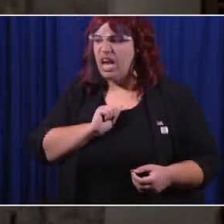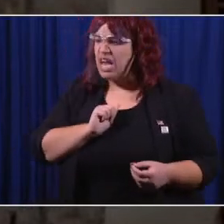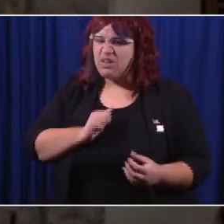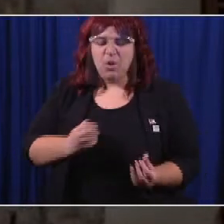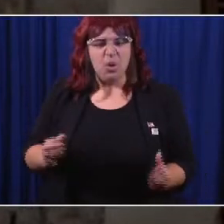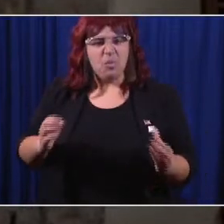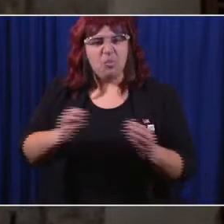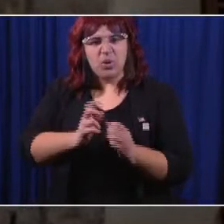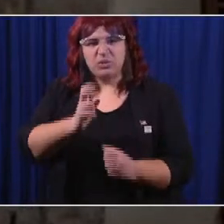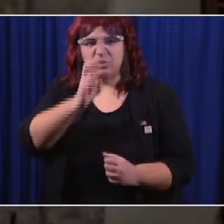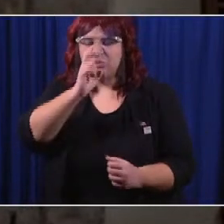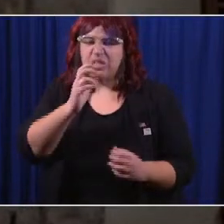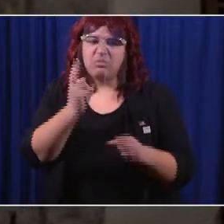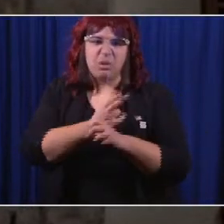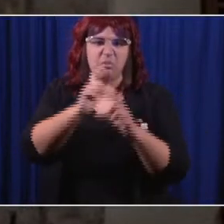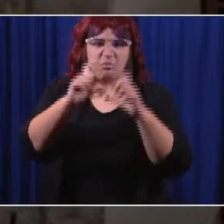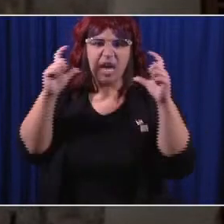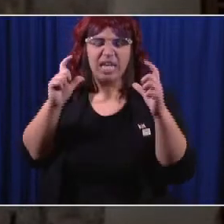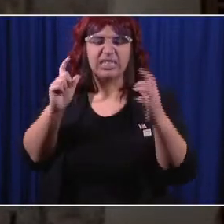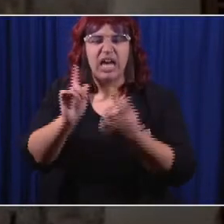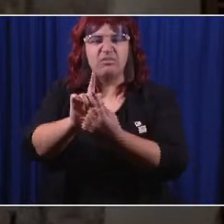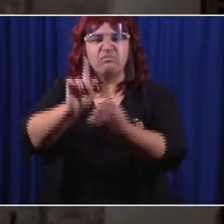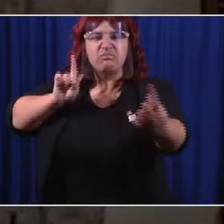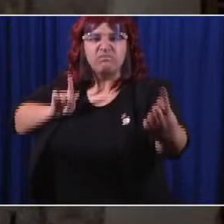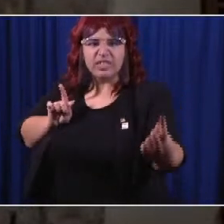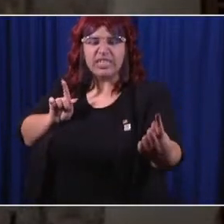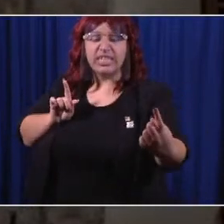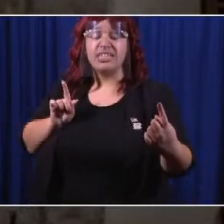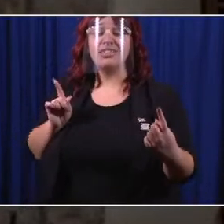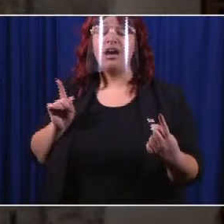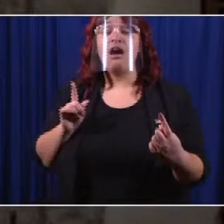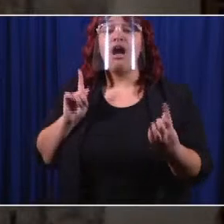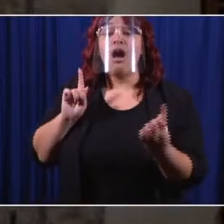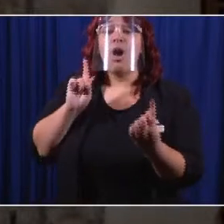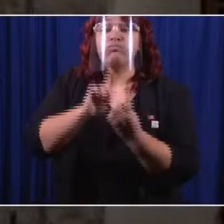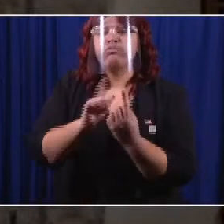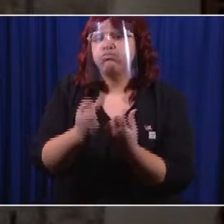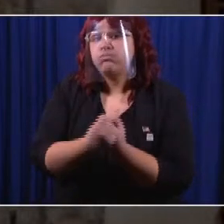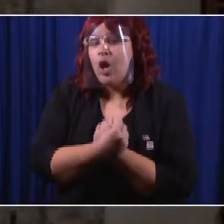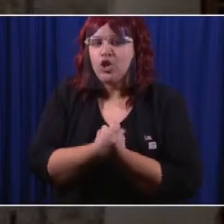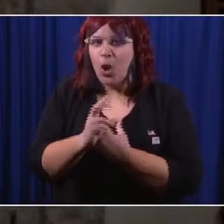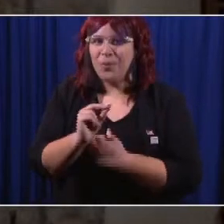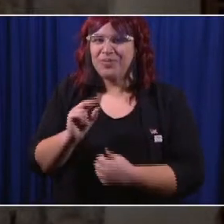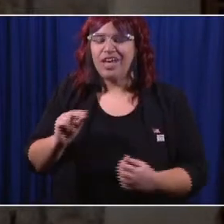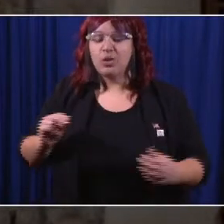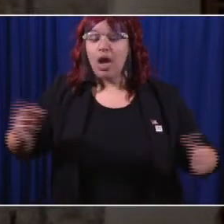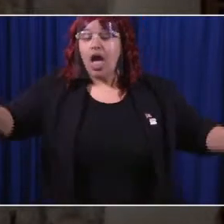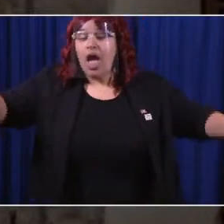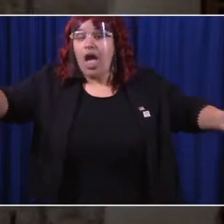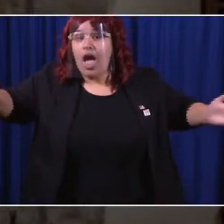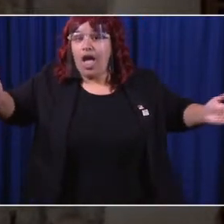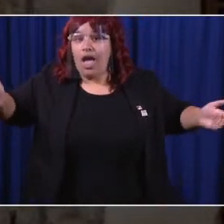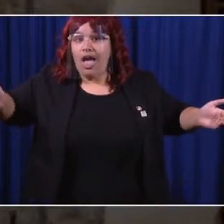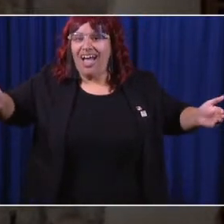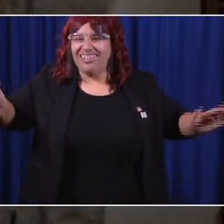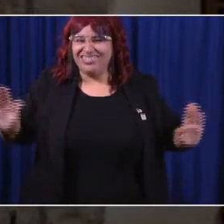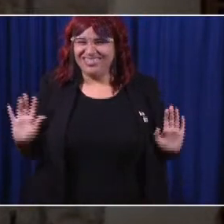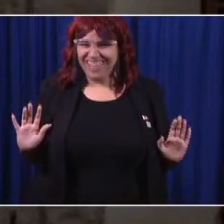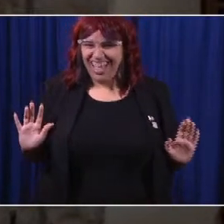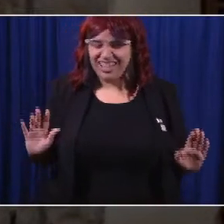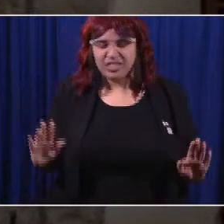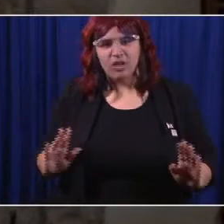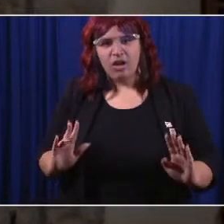my distance, my air hugs with friends. So in that way, I can protect myself and protect them at the same time,